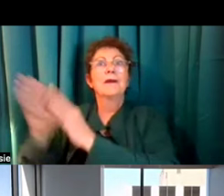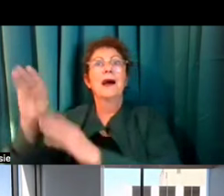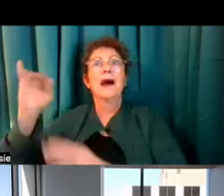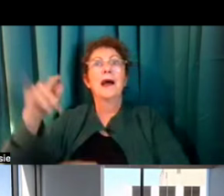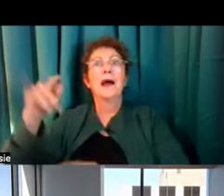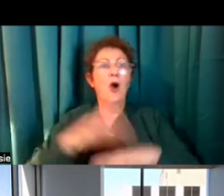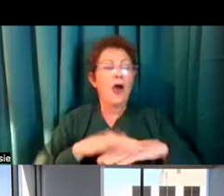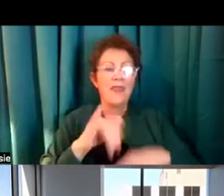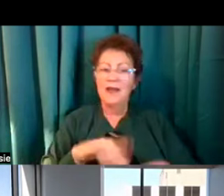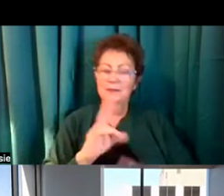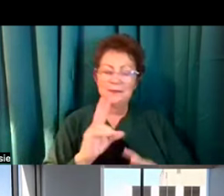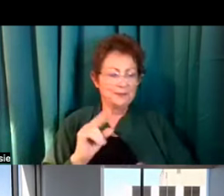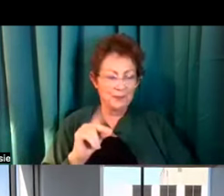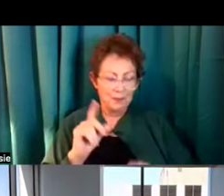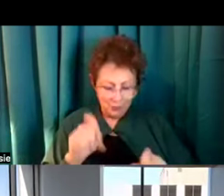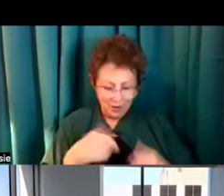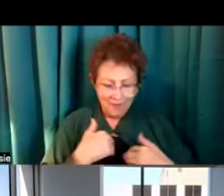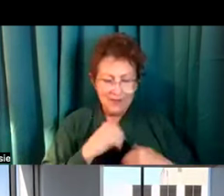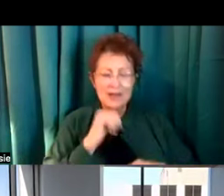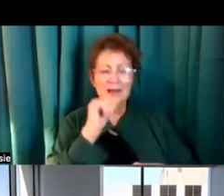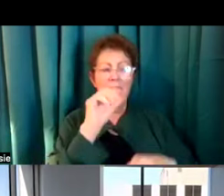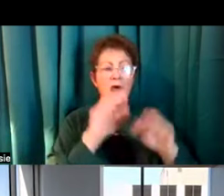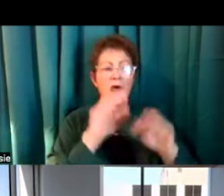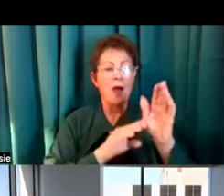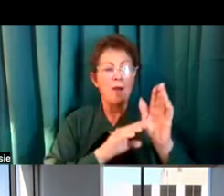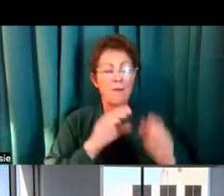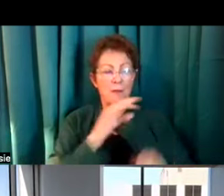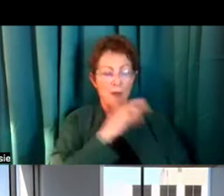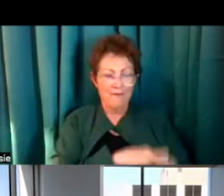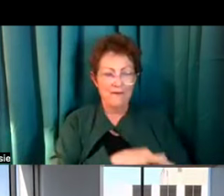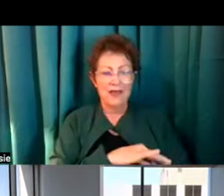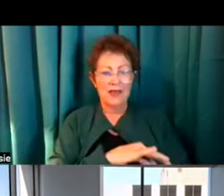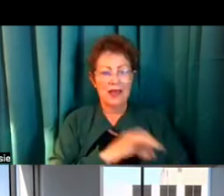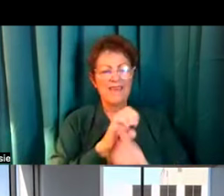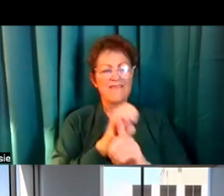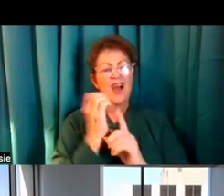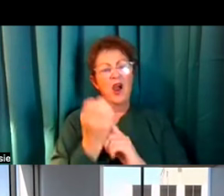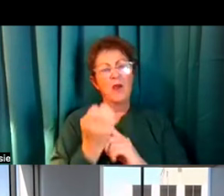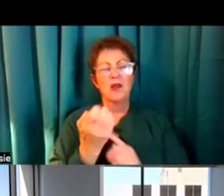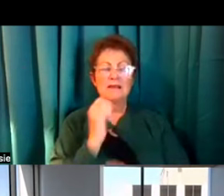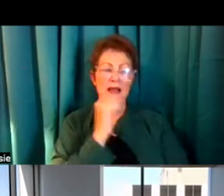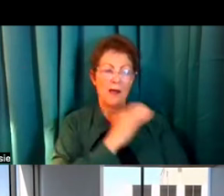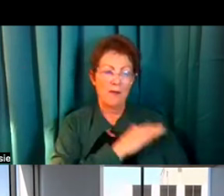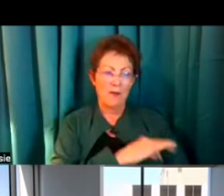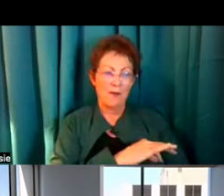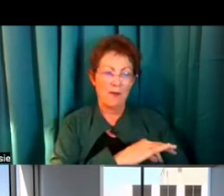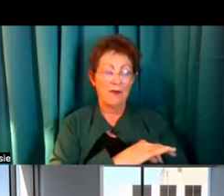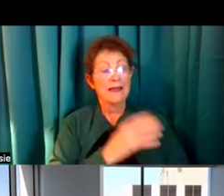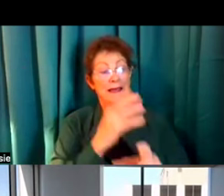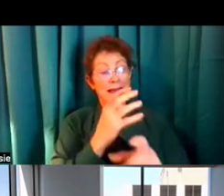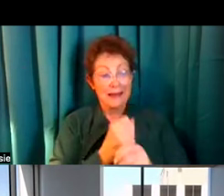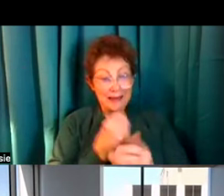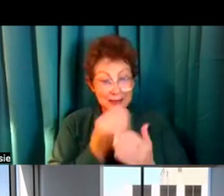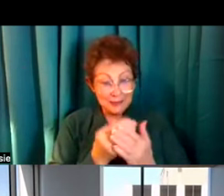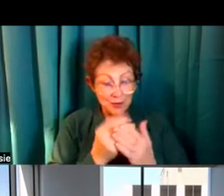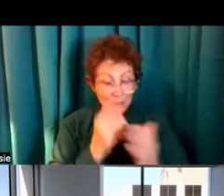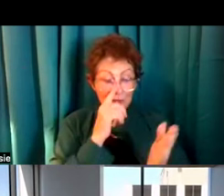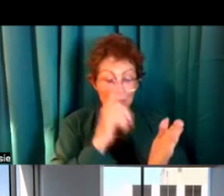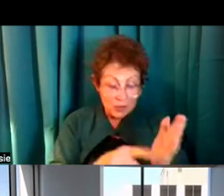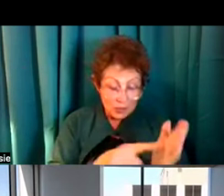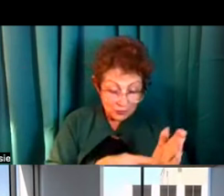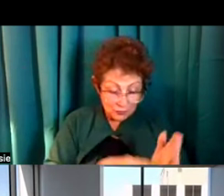it. But you could have a nonprofit, an environmental nonprofit that gets philanthropic funding, researches environmental issues